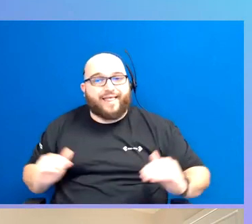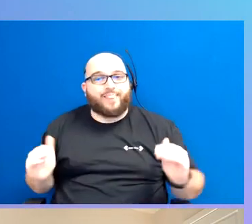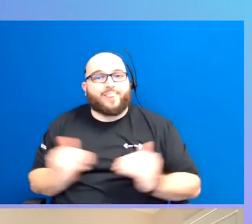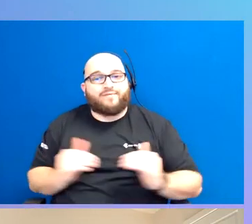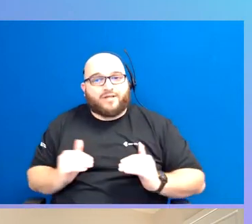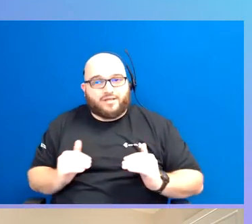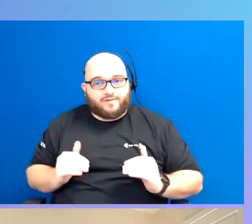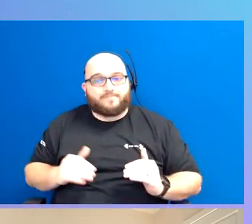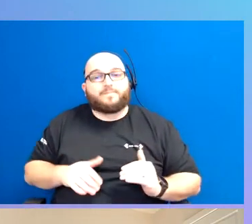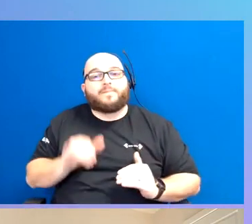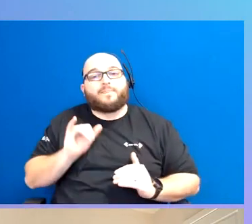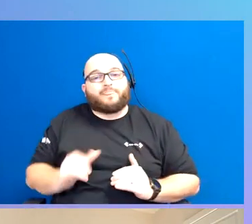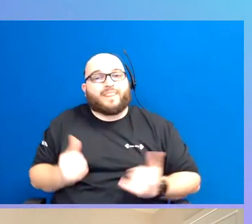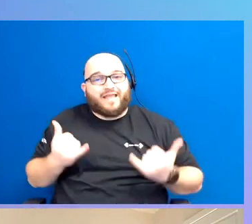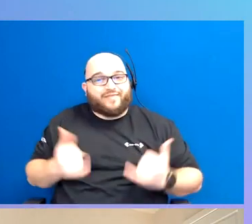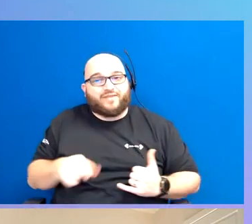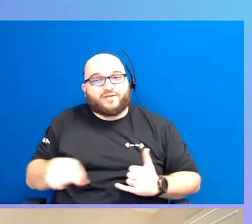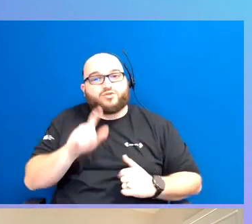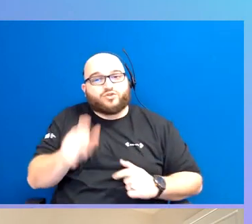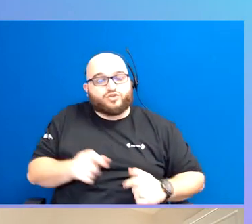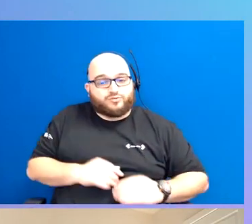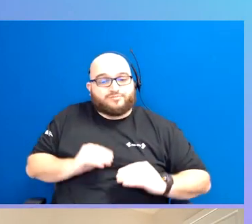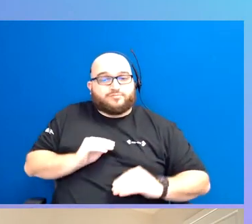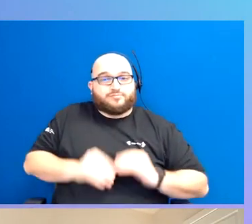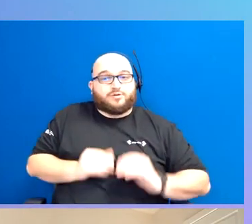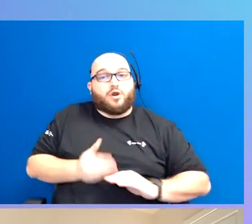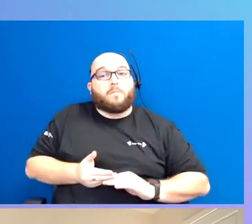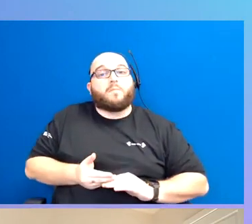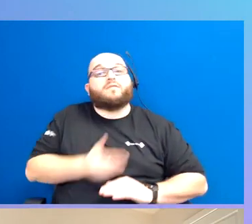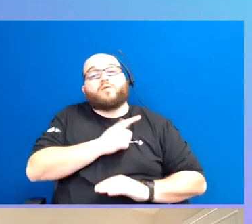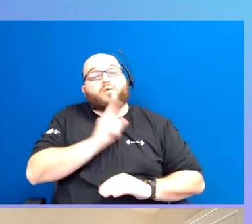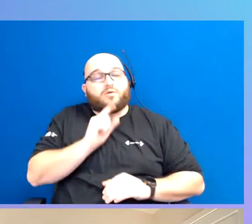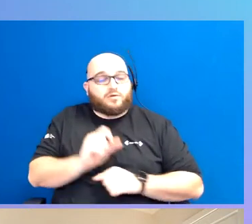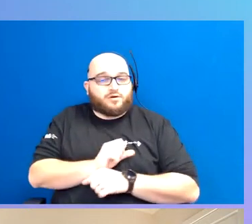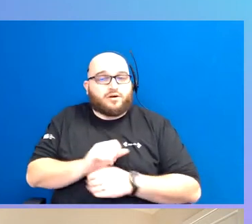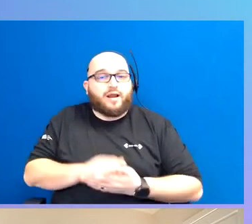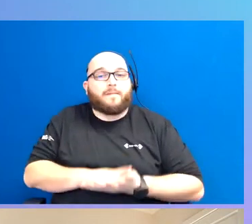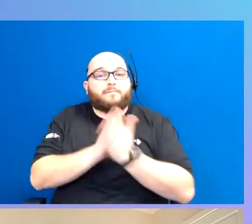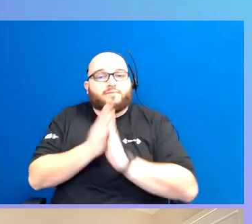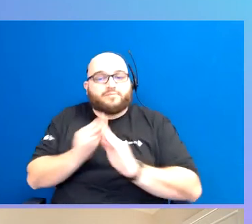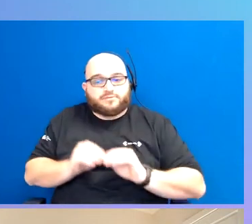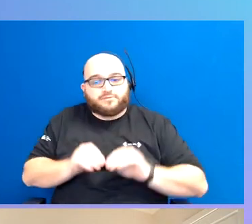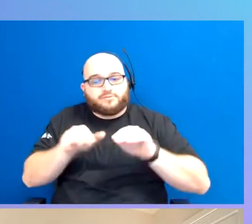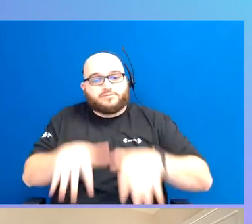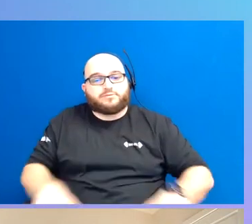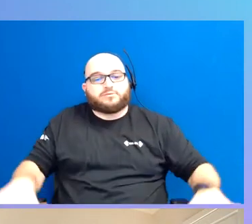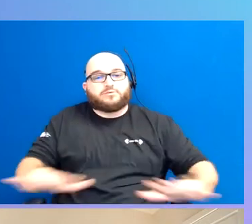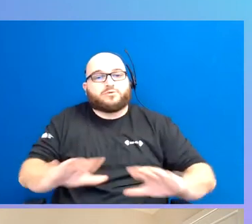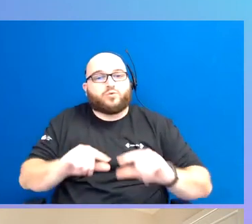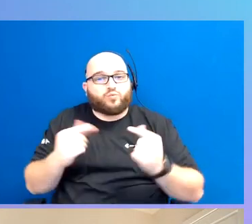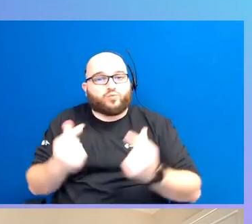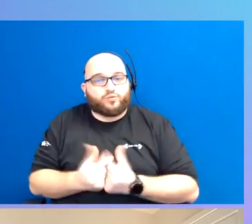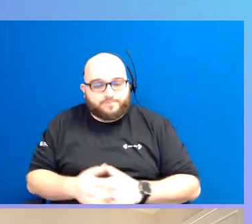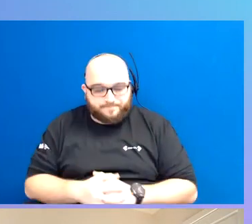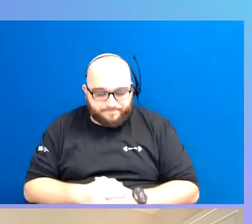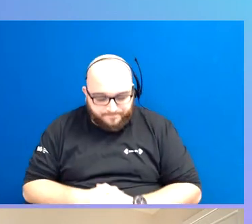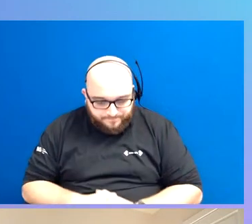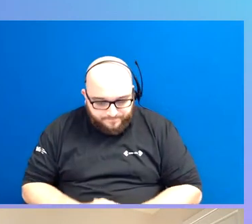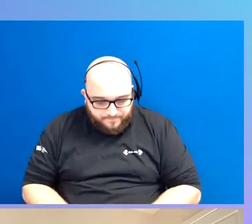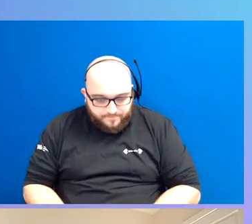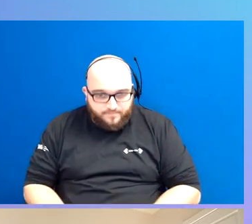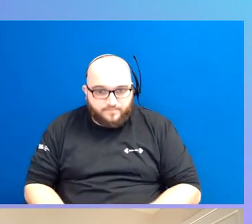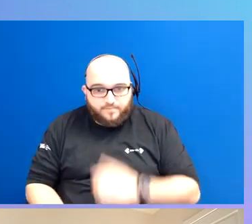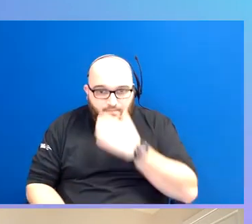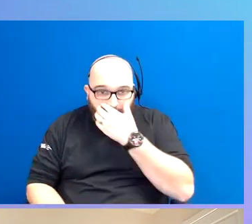these should be corrected before it even comes to the code, right? With that, let's move